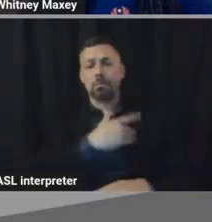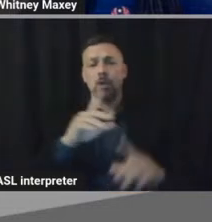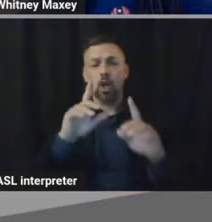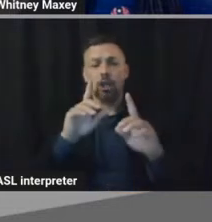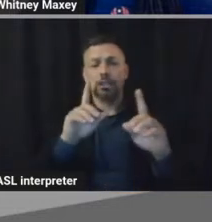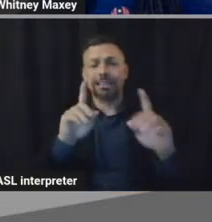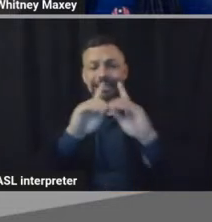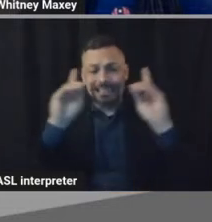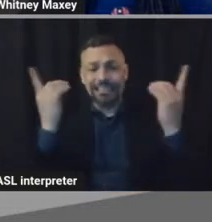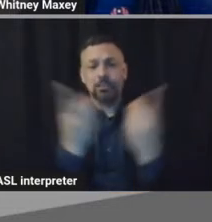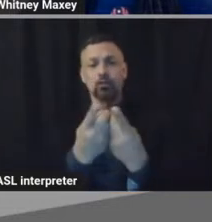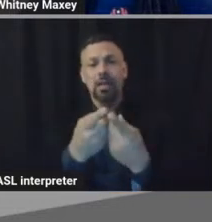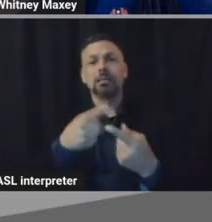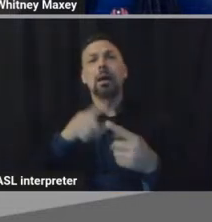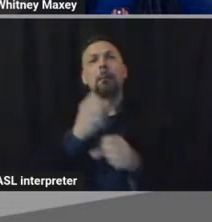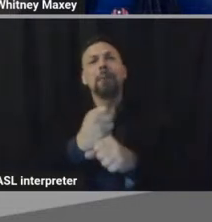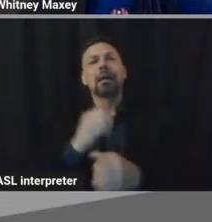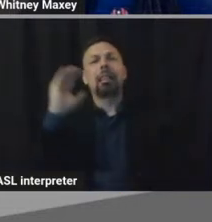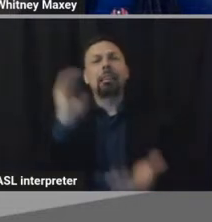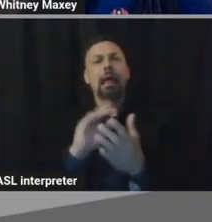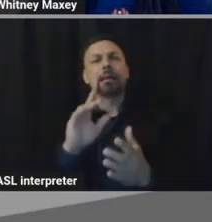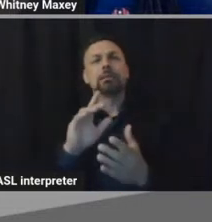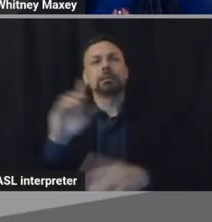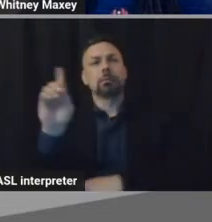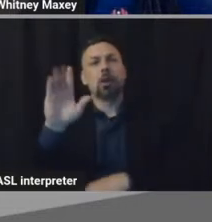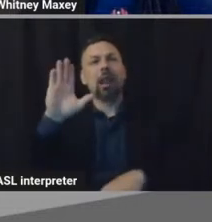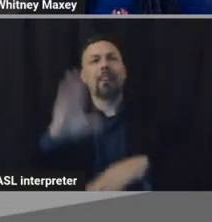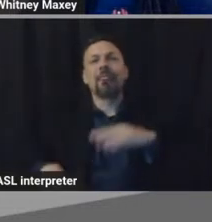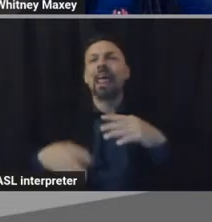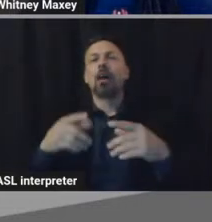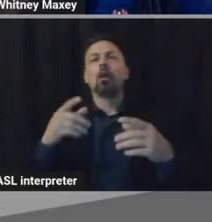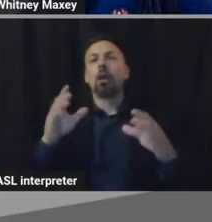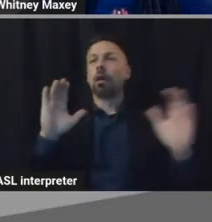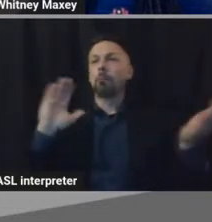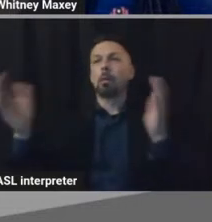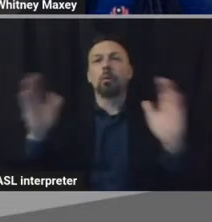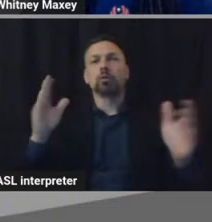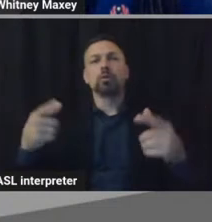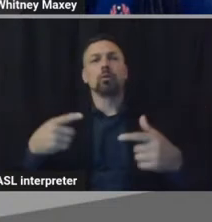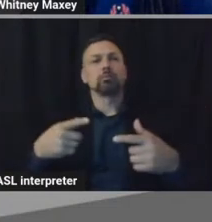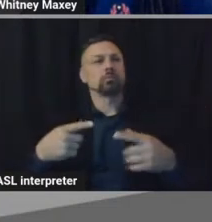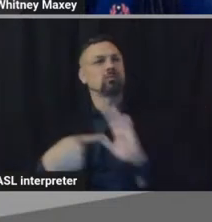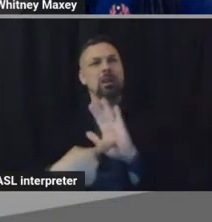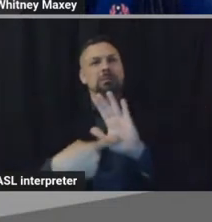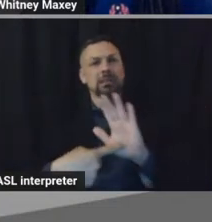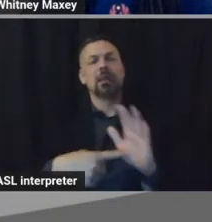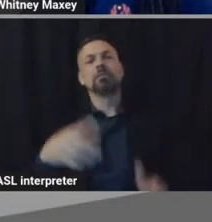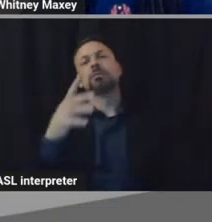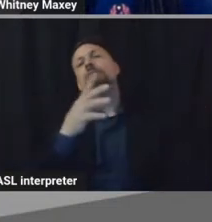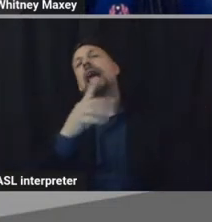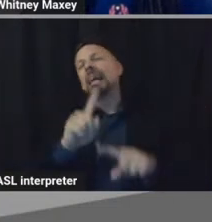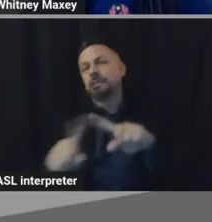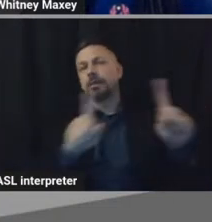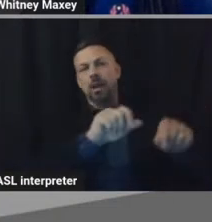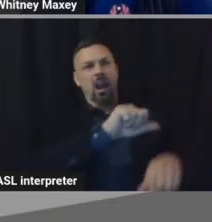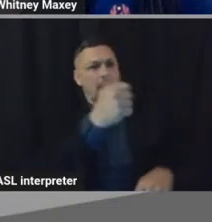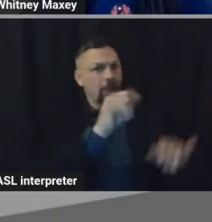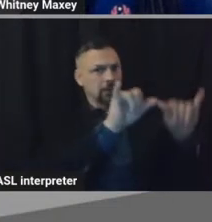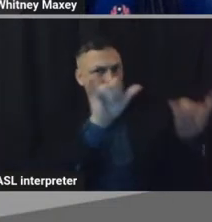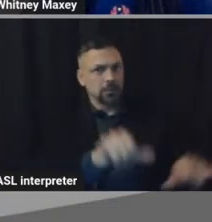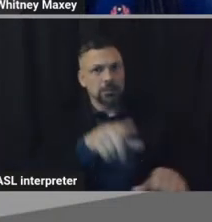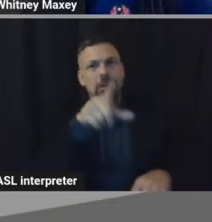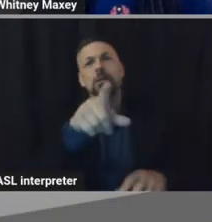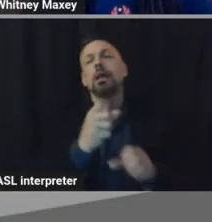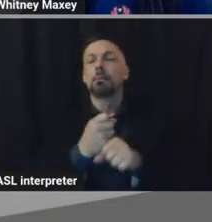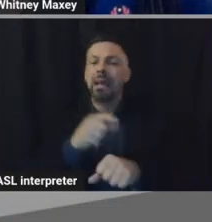less democratic than proportional representation and multi-party systems. And MAGA is aiming to make this bias